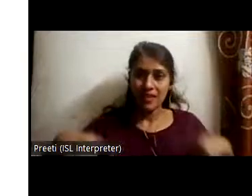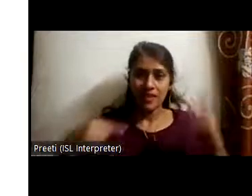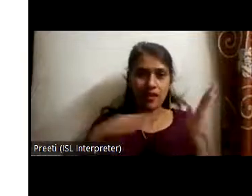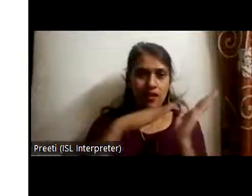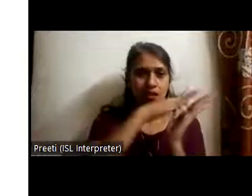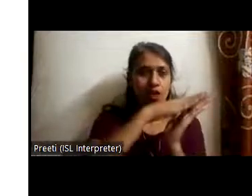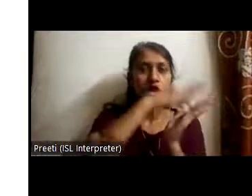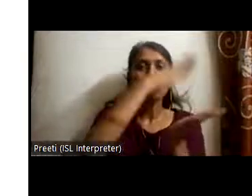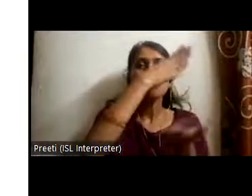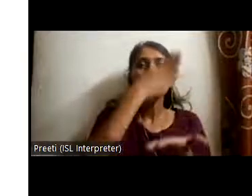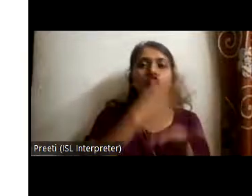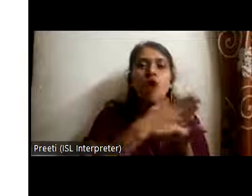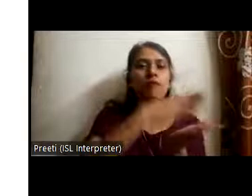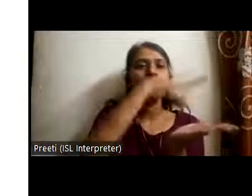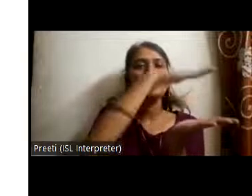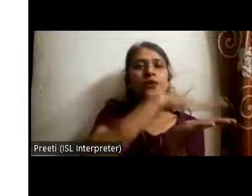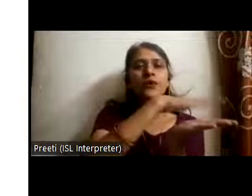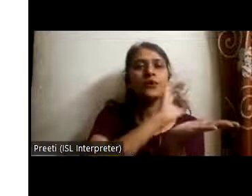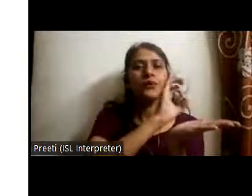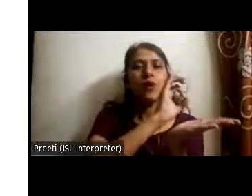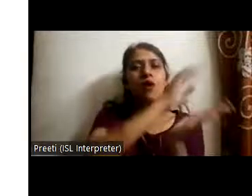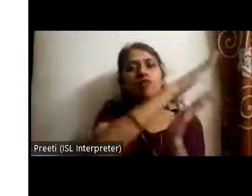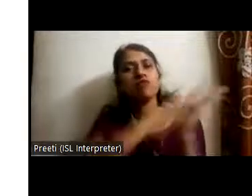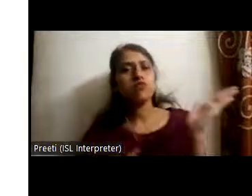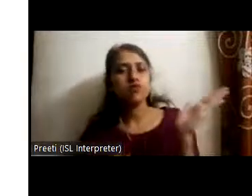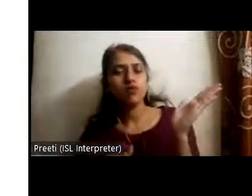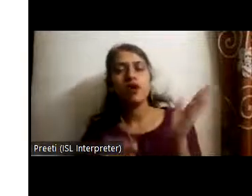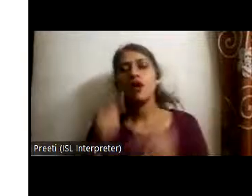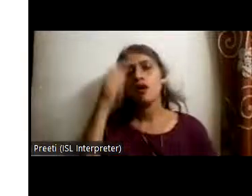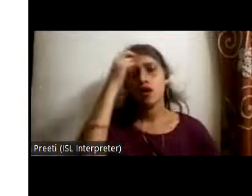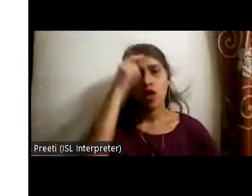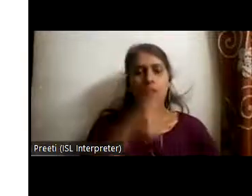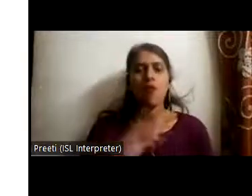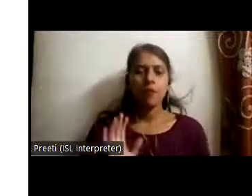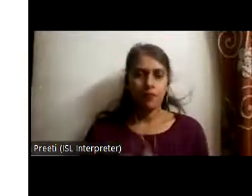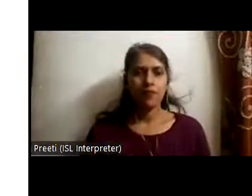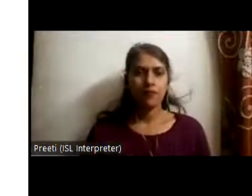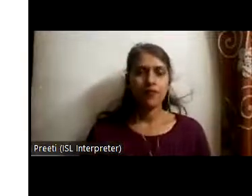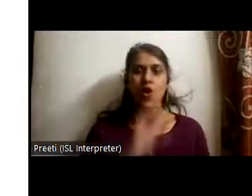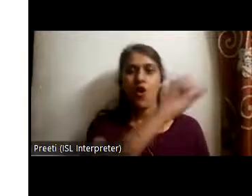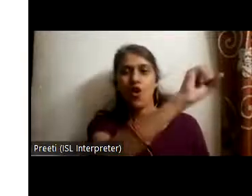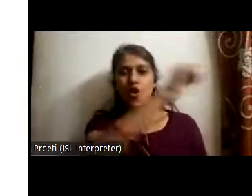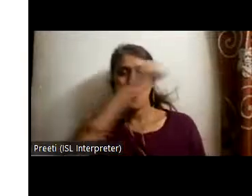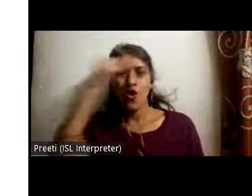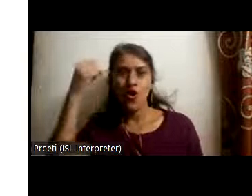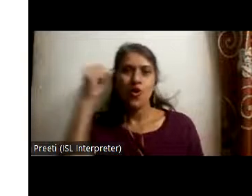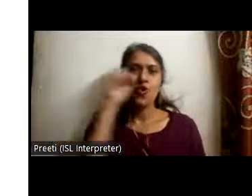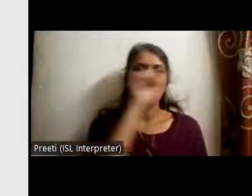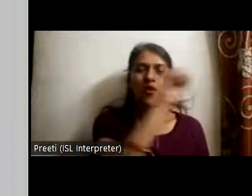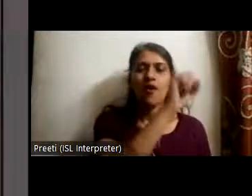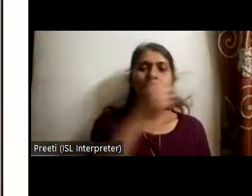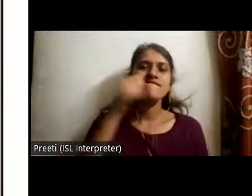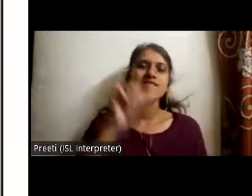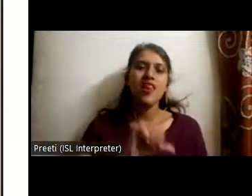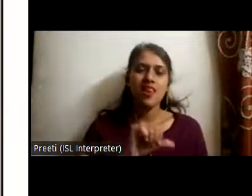there. Without the landing, it becomes difficult when there's a difference in level to open doors and handle this kind of